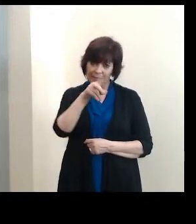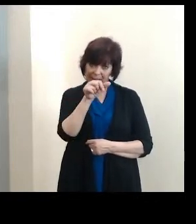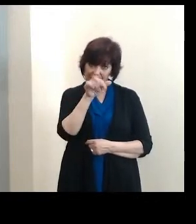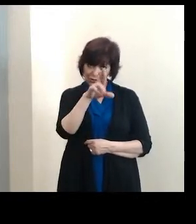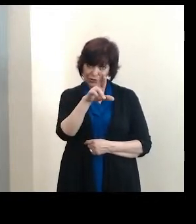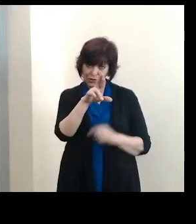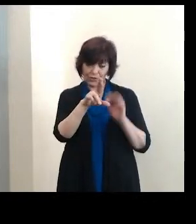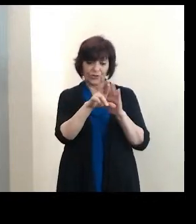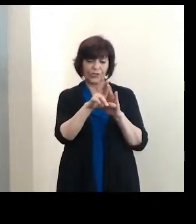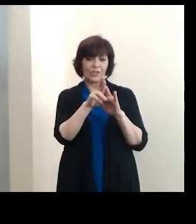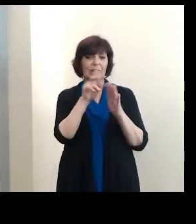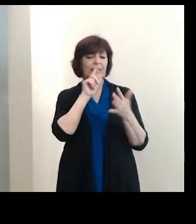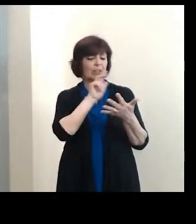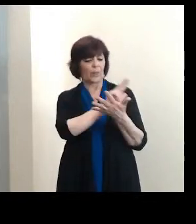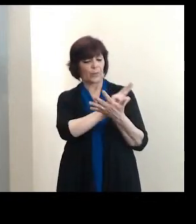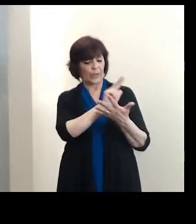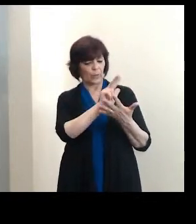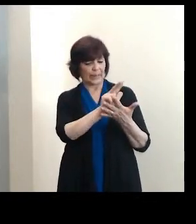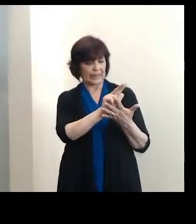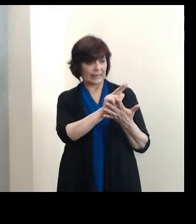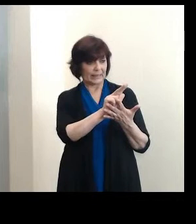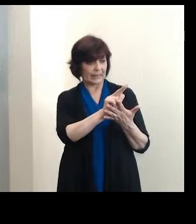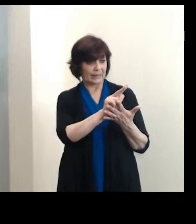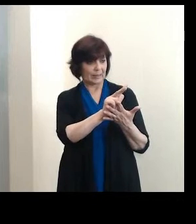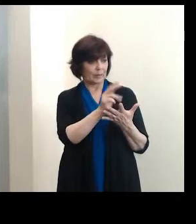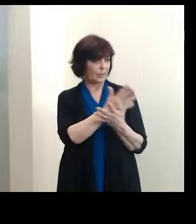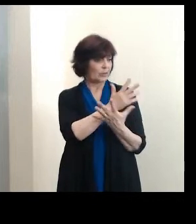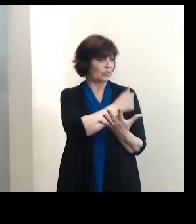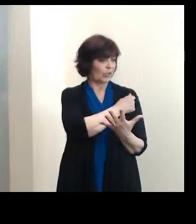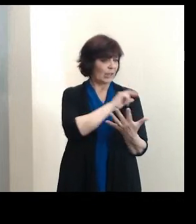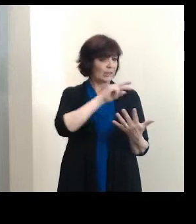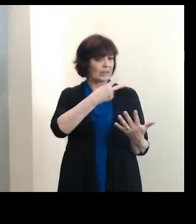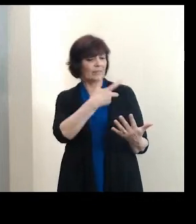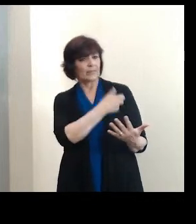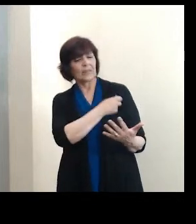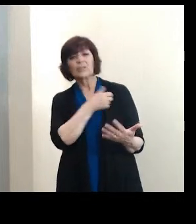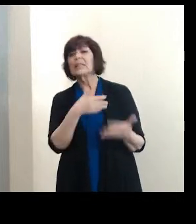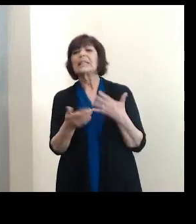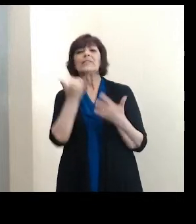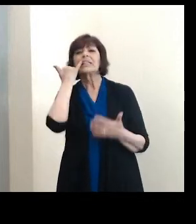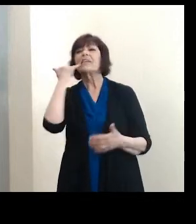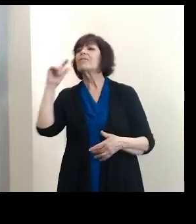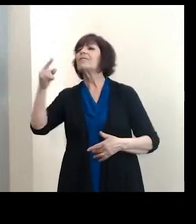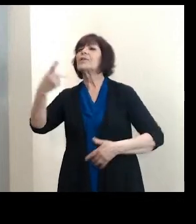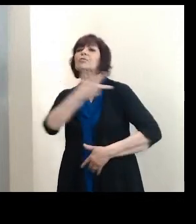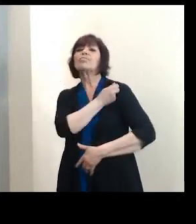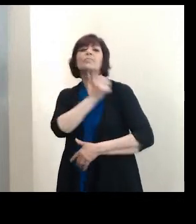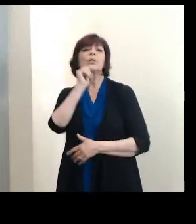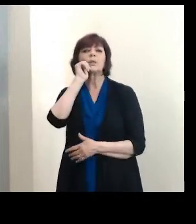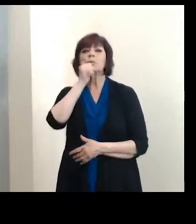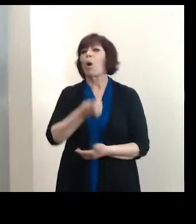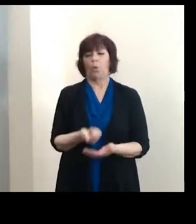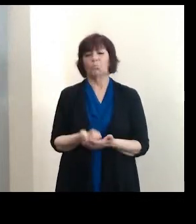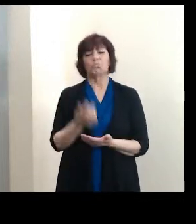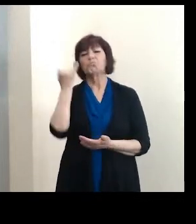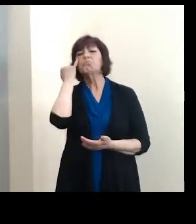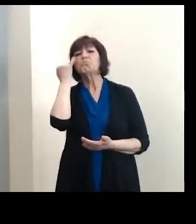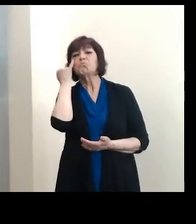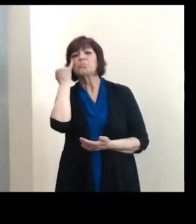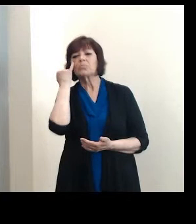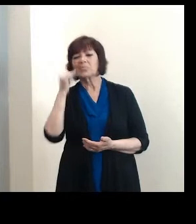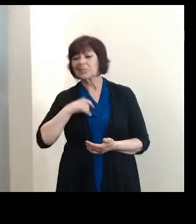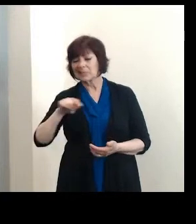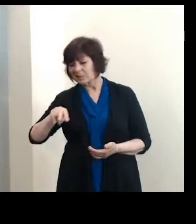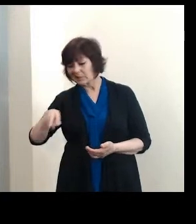3-week difference. Moderna, it's a 4-week. So even if a student got vaccinated with their first dose tomorrow, they're still not going to get their